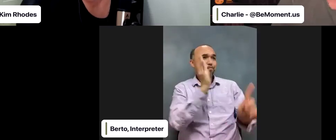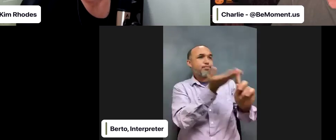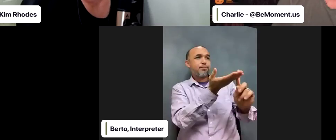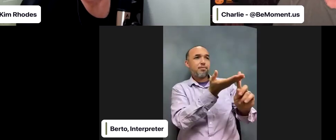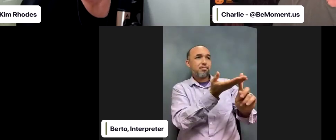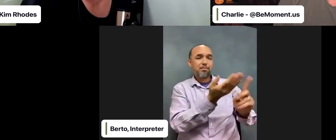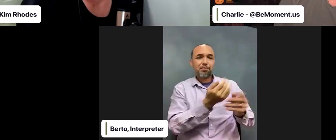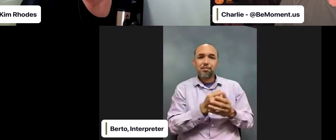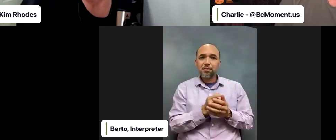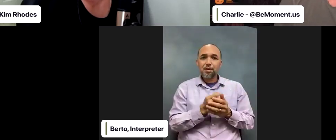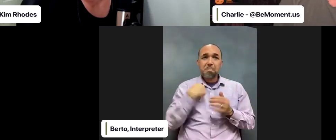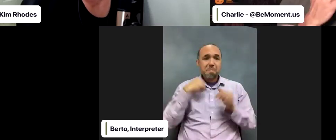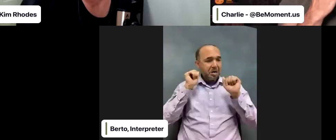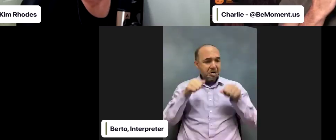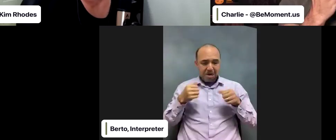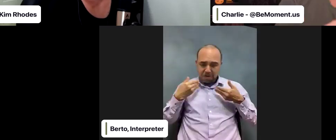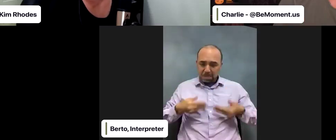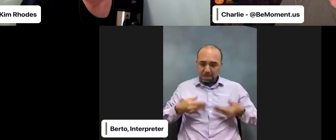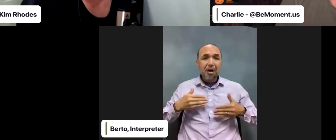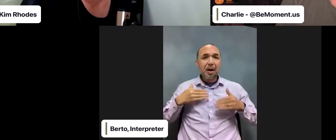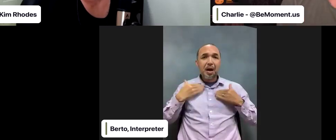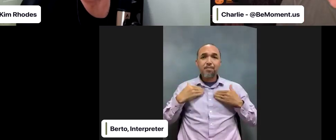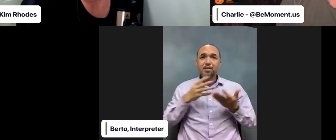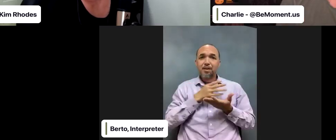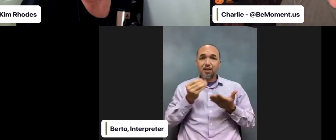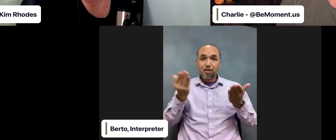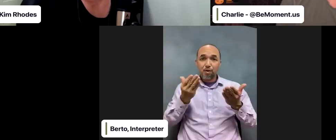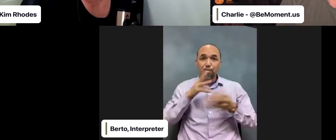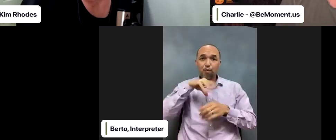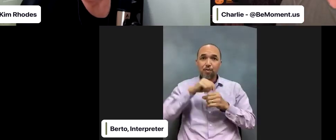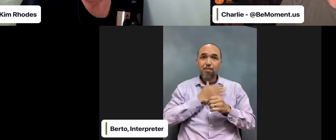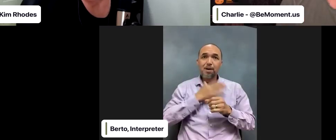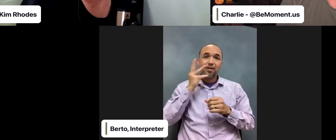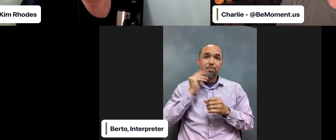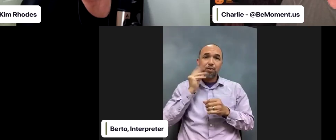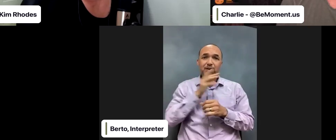get to be happy and present in my experience, and I